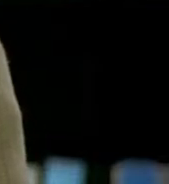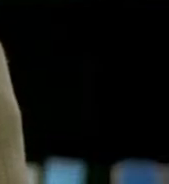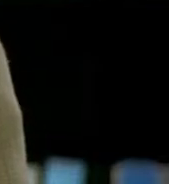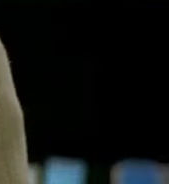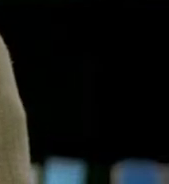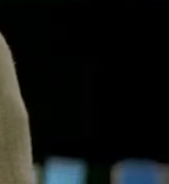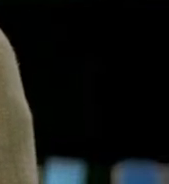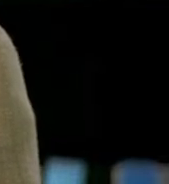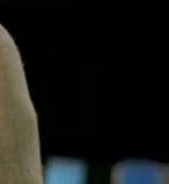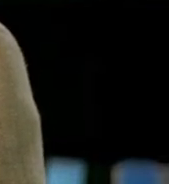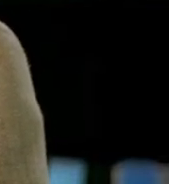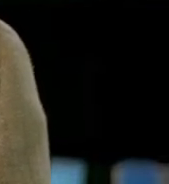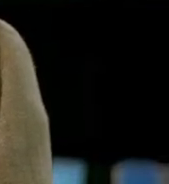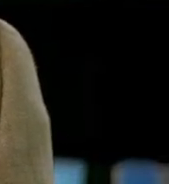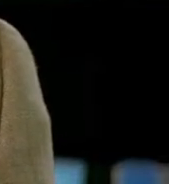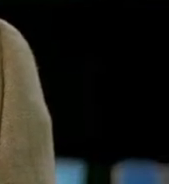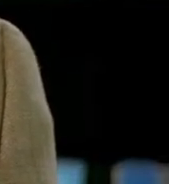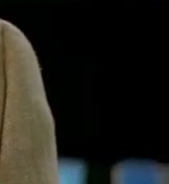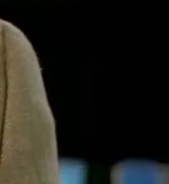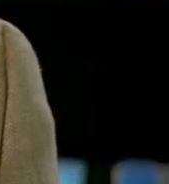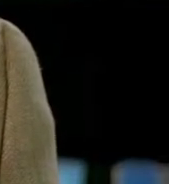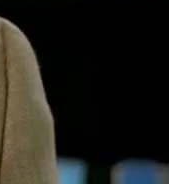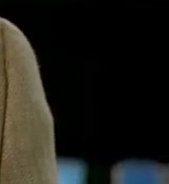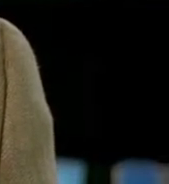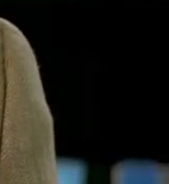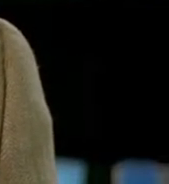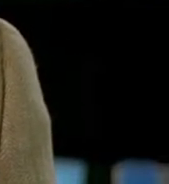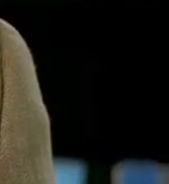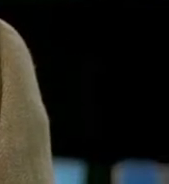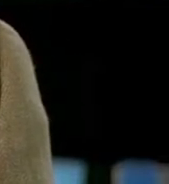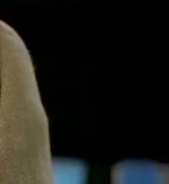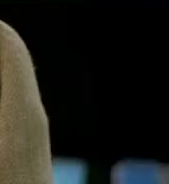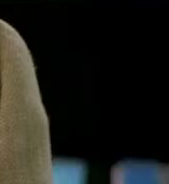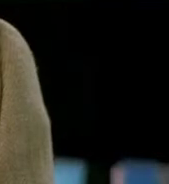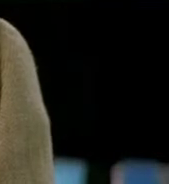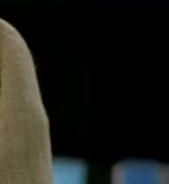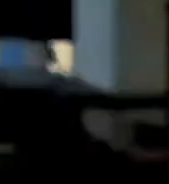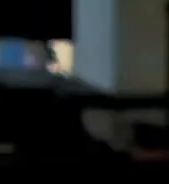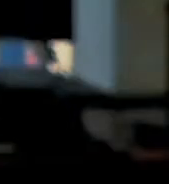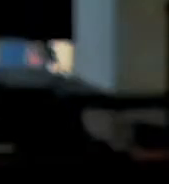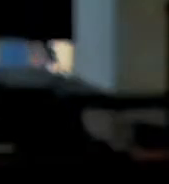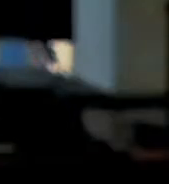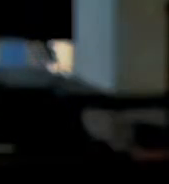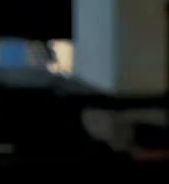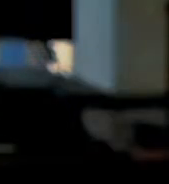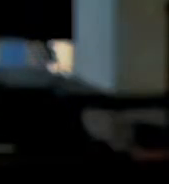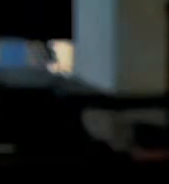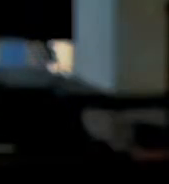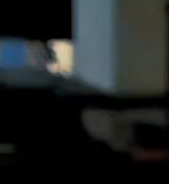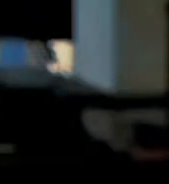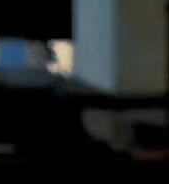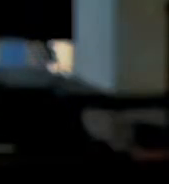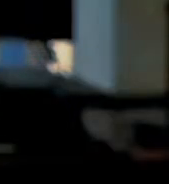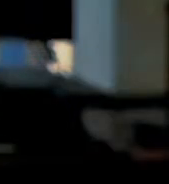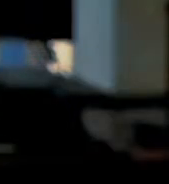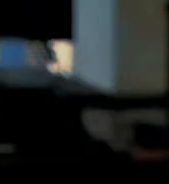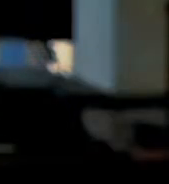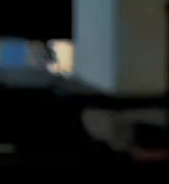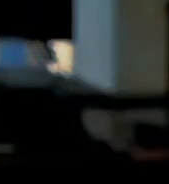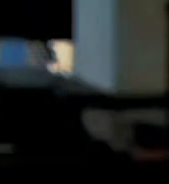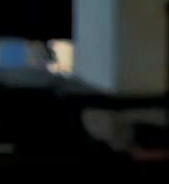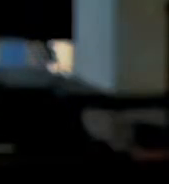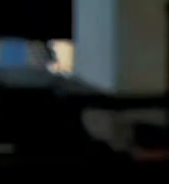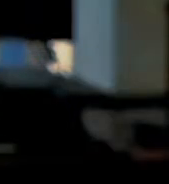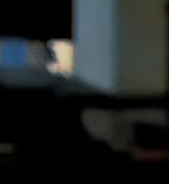you will get a new worldview that will change your life forever. And when I say so, I'm not just talking about